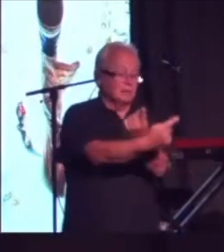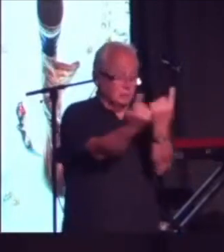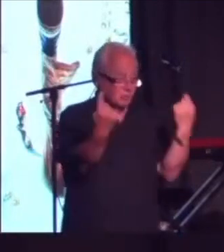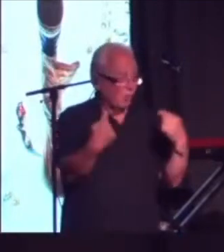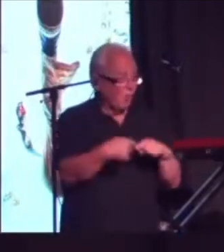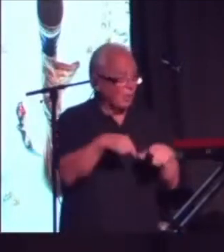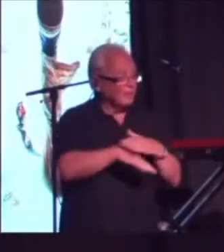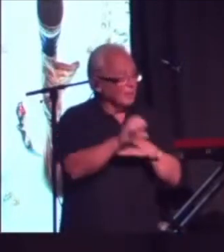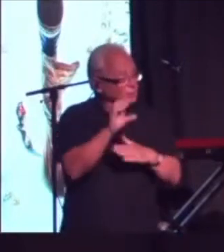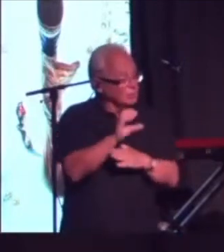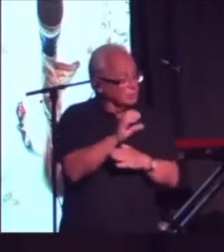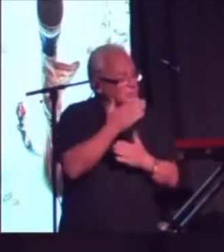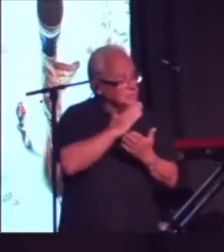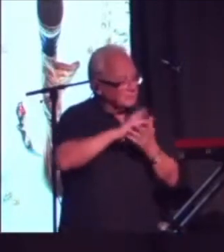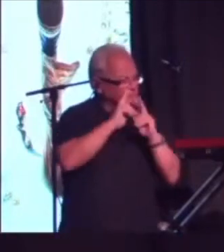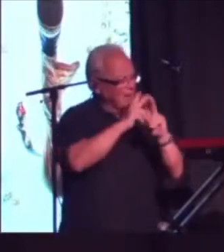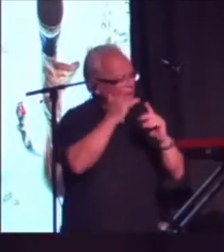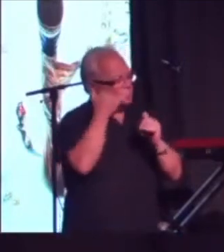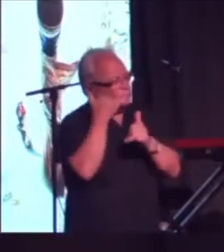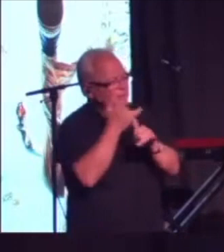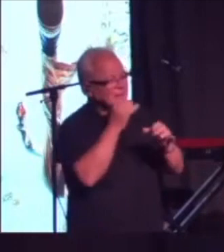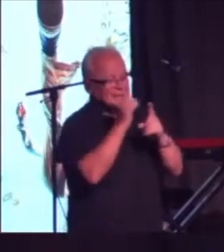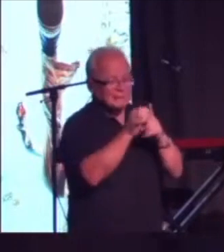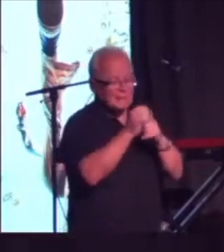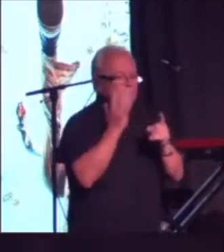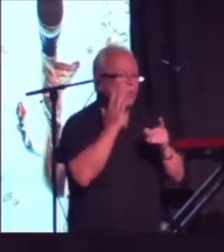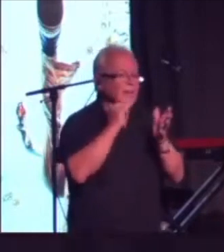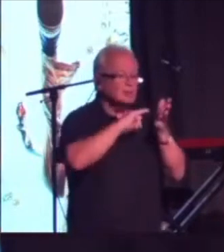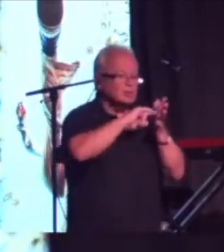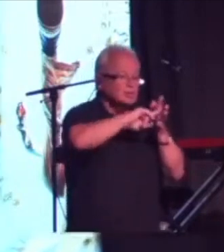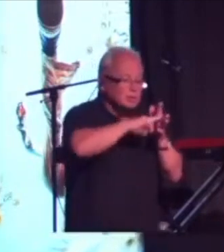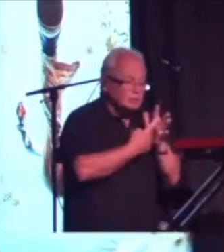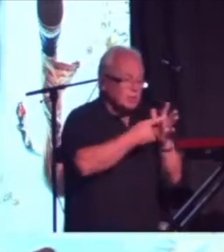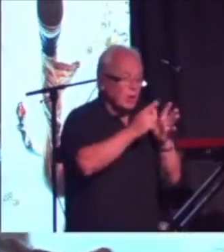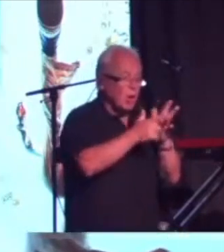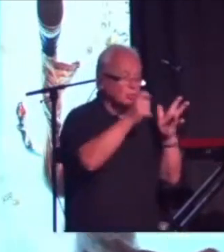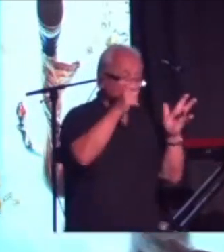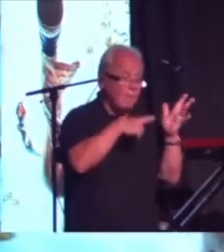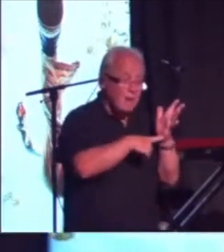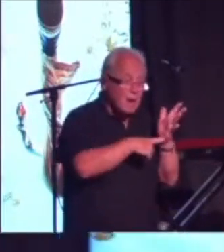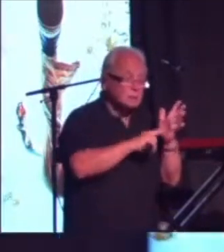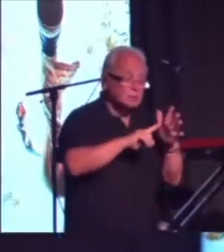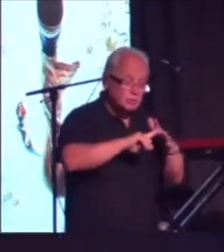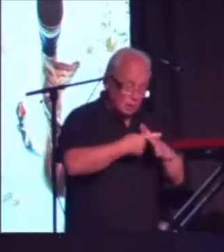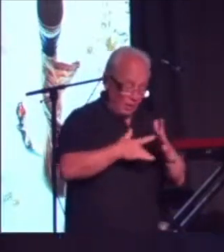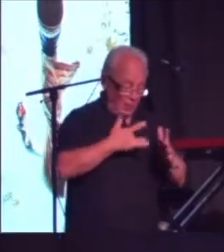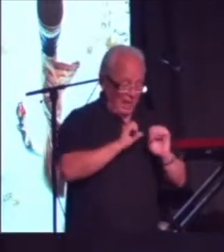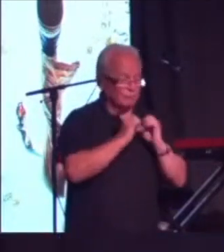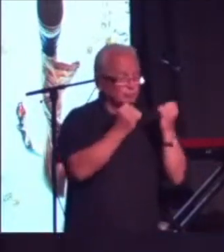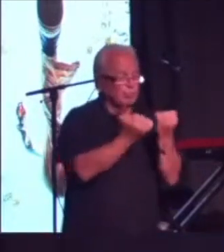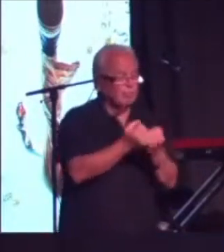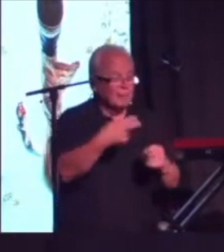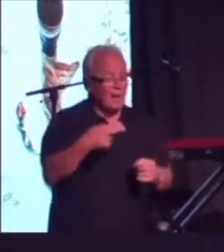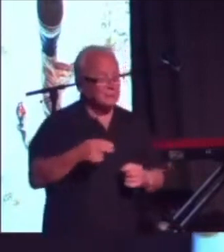you. So please look out for that in the coming weeks. We'll be starting again in October. And just know as well, I don't know the road you've walked in your life, but there'll